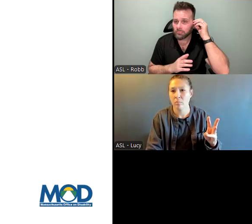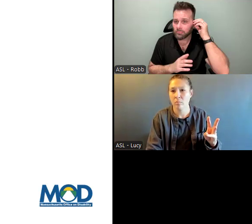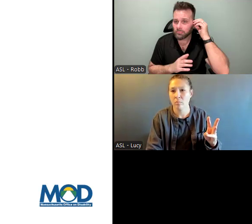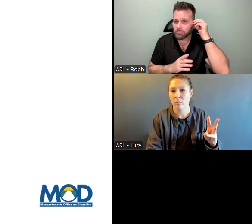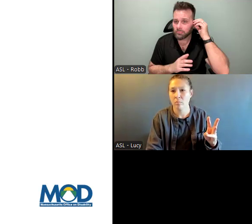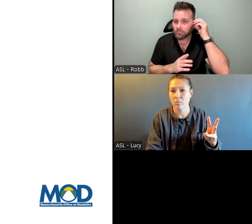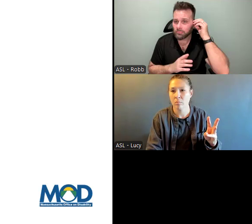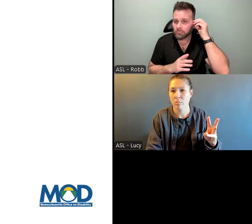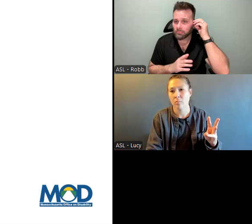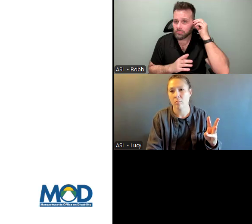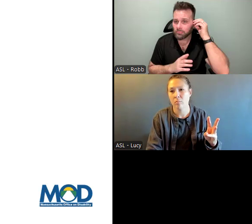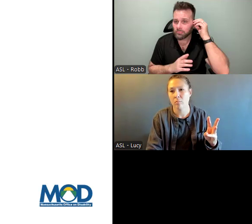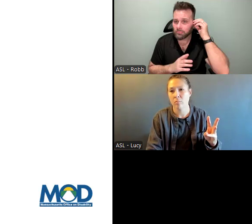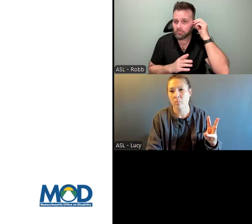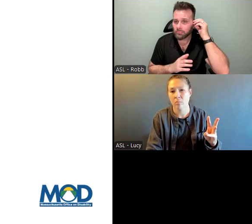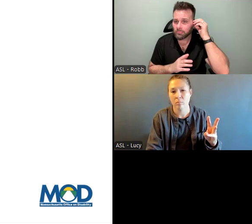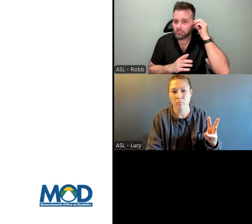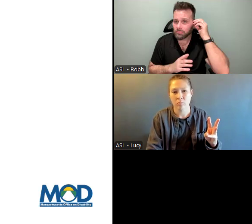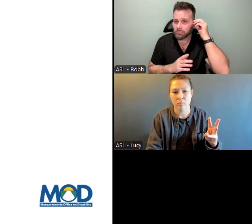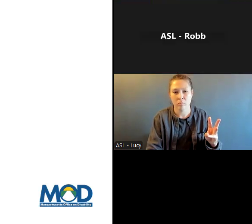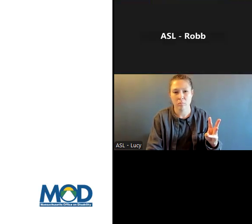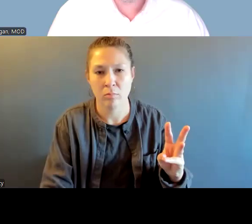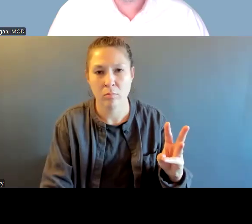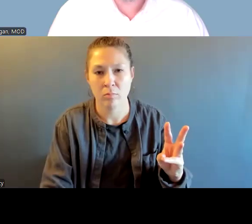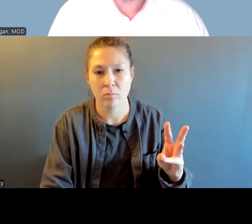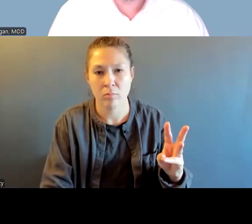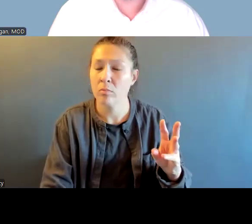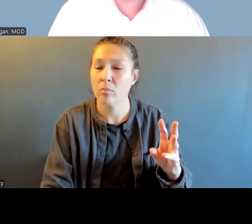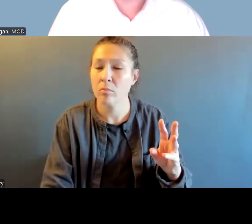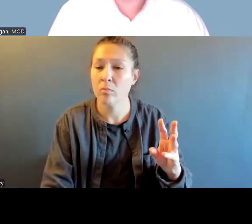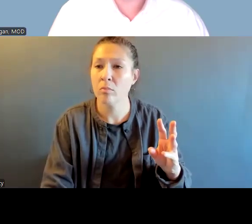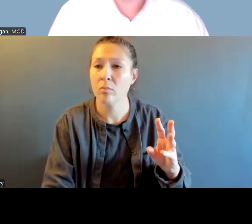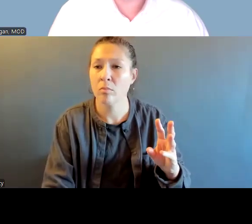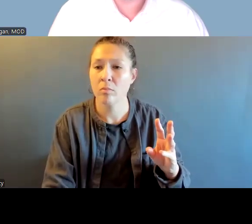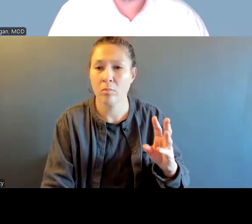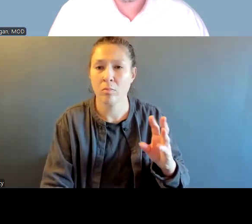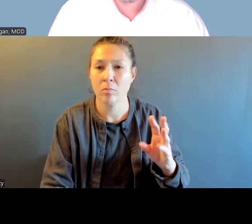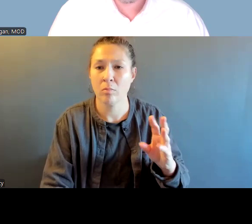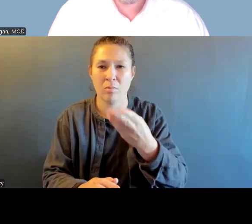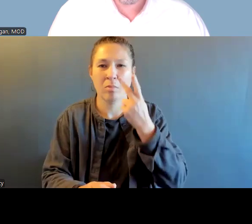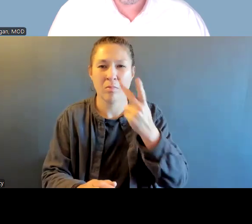mass.gov/MOD, standing for Mass Office on Disability, /disability rights.